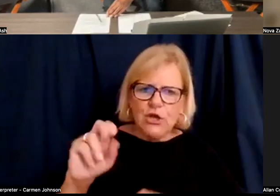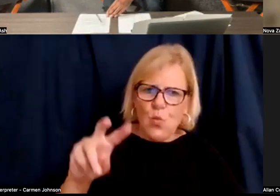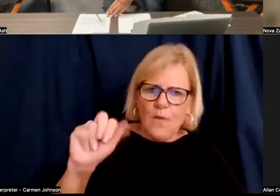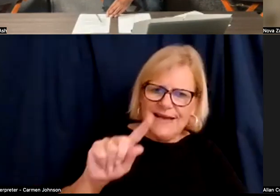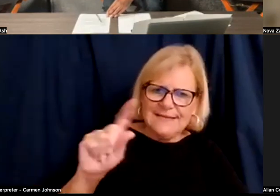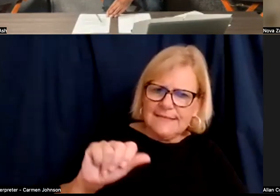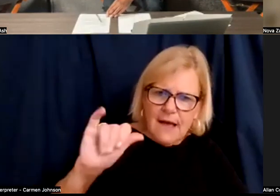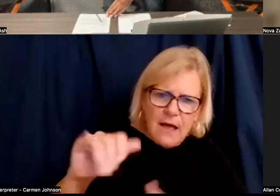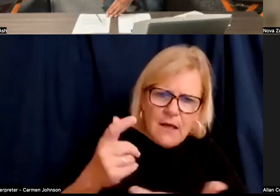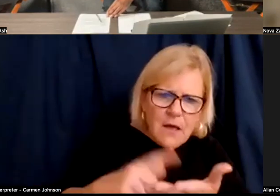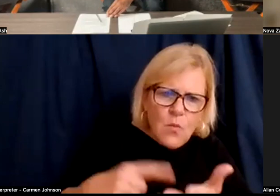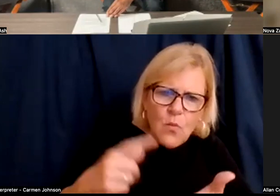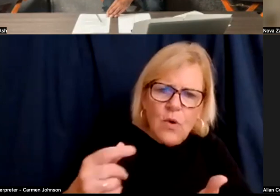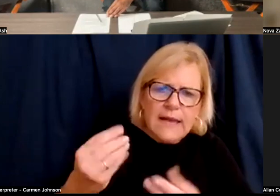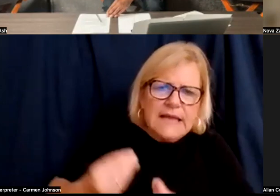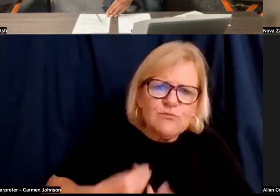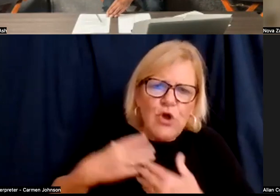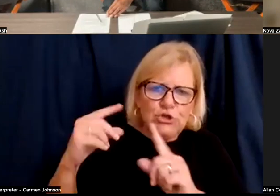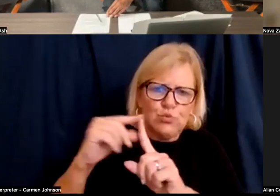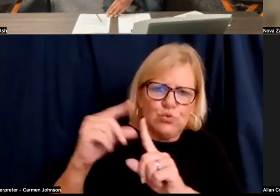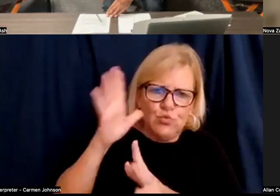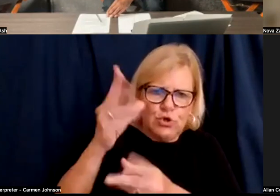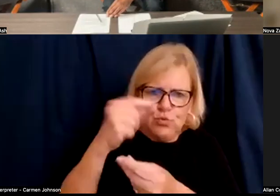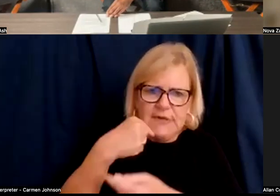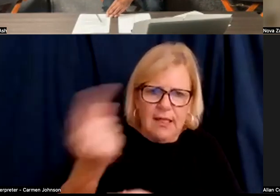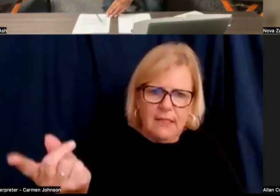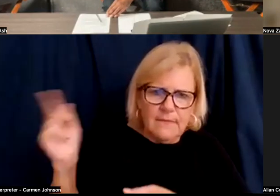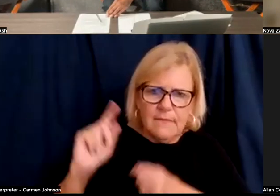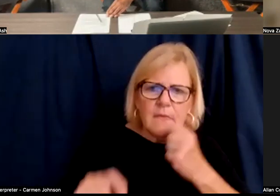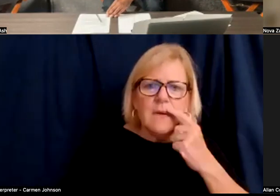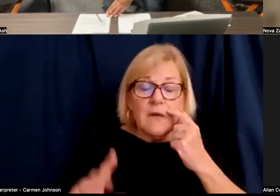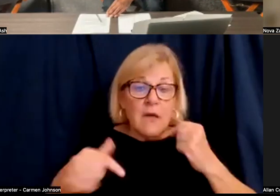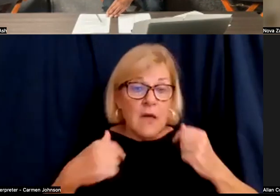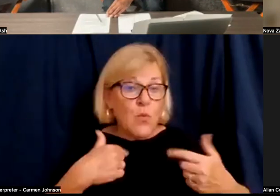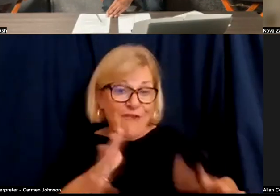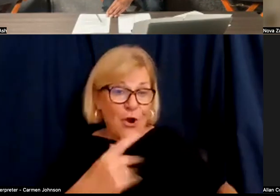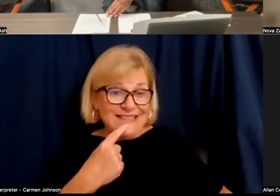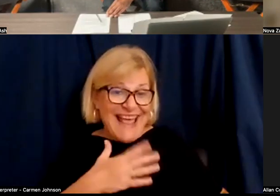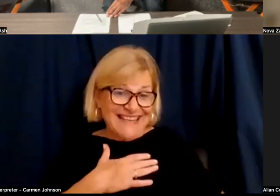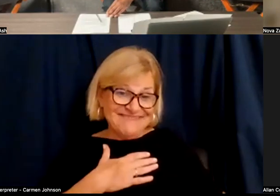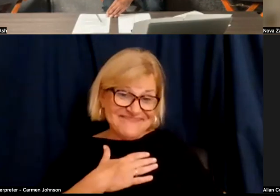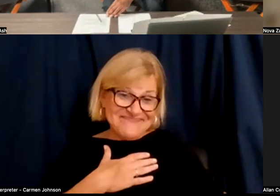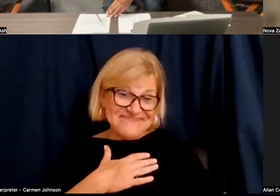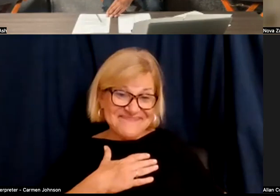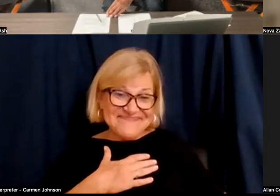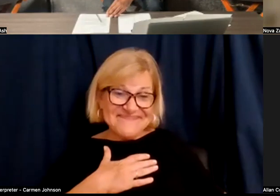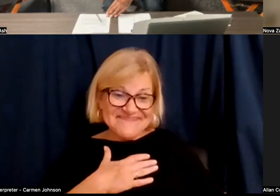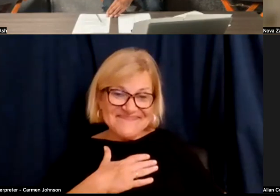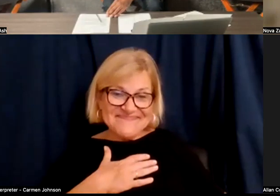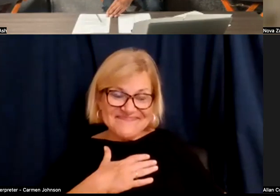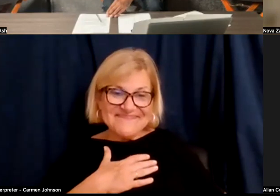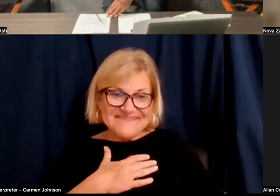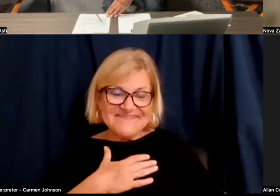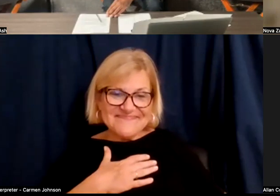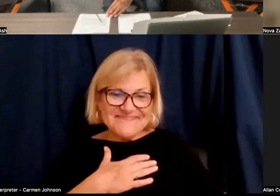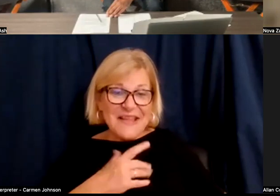Zaii? What words of inspiration would you provide? What I've already said. Mm.